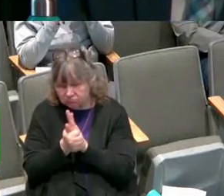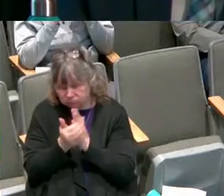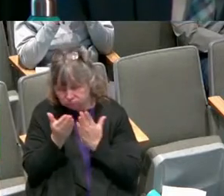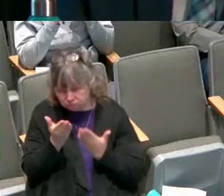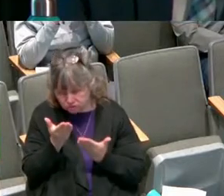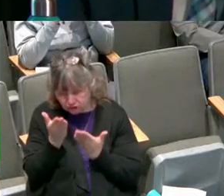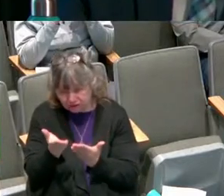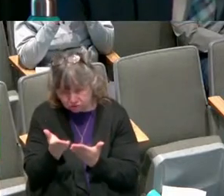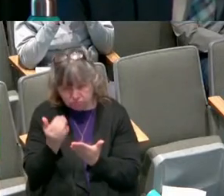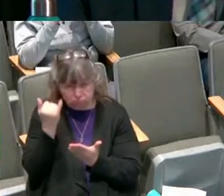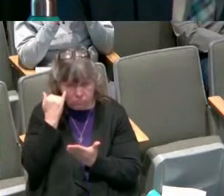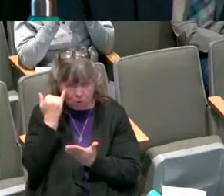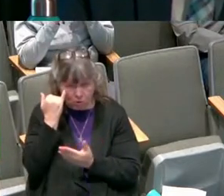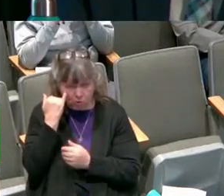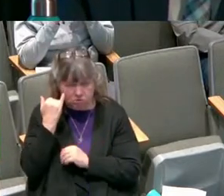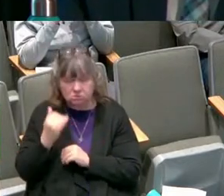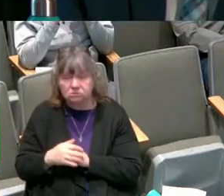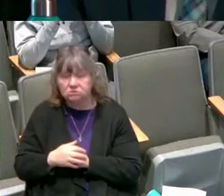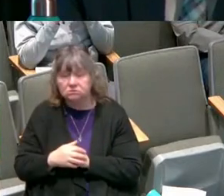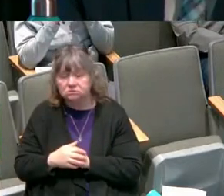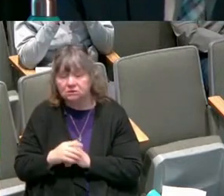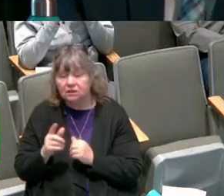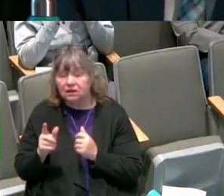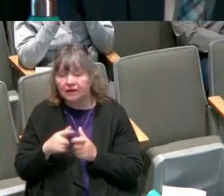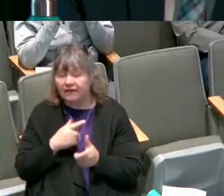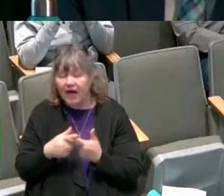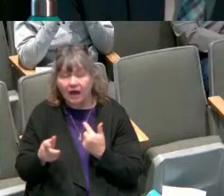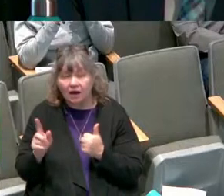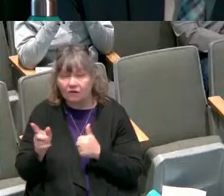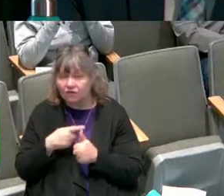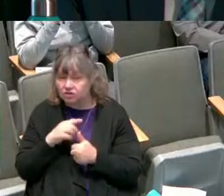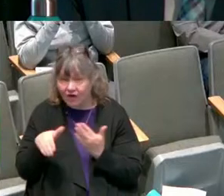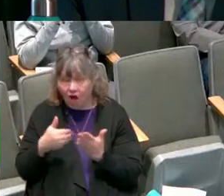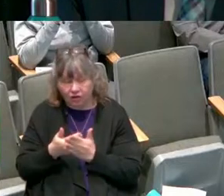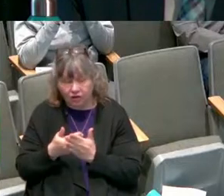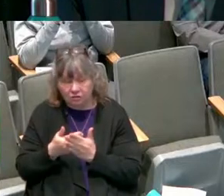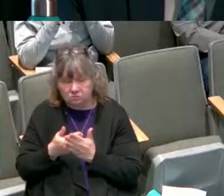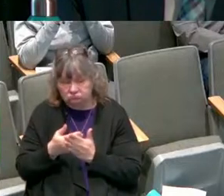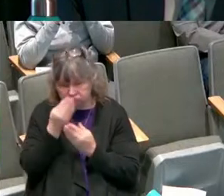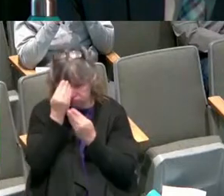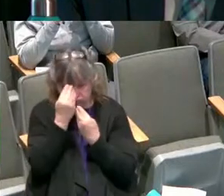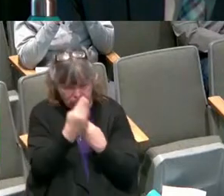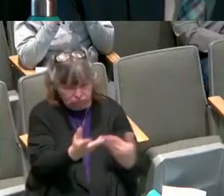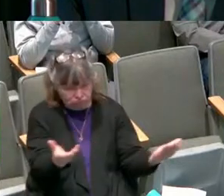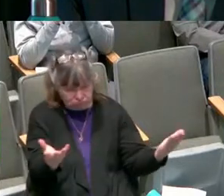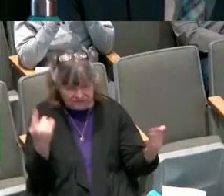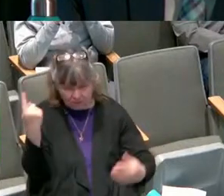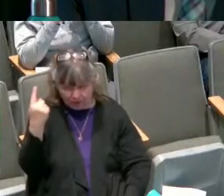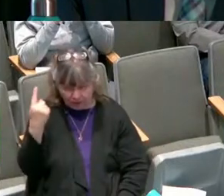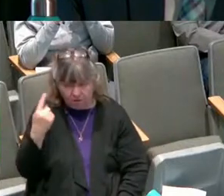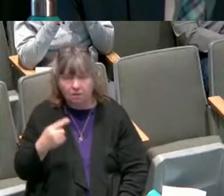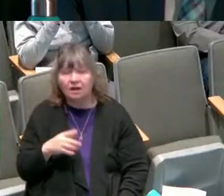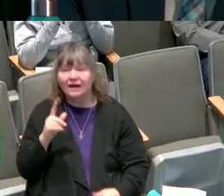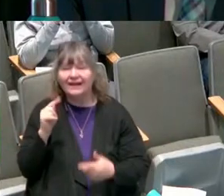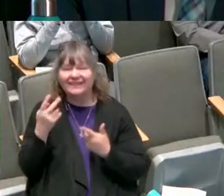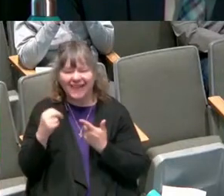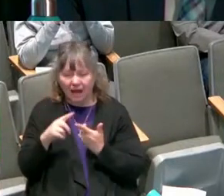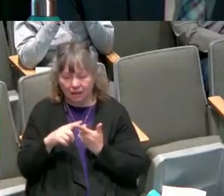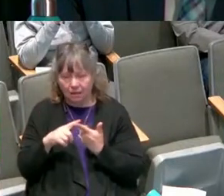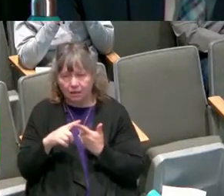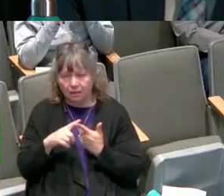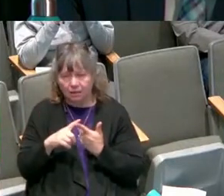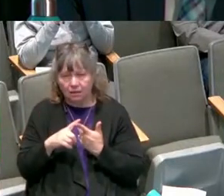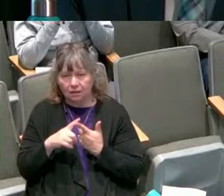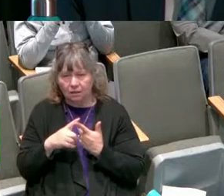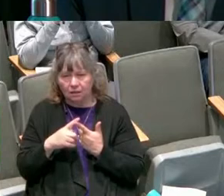propose you should first of all let somebody up here know and then you would